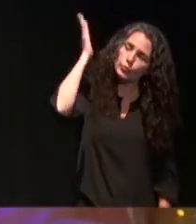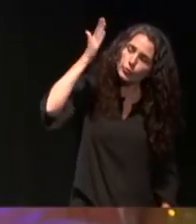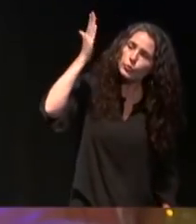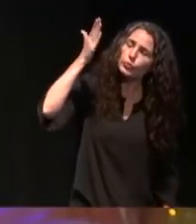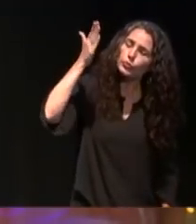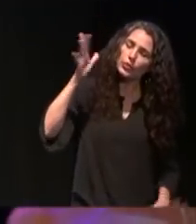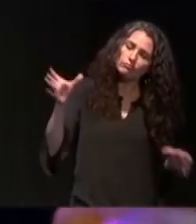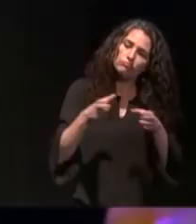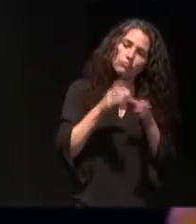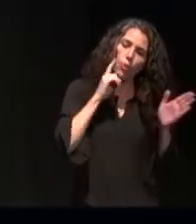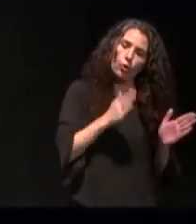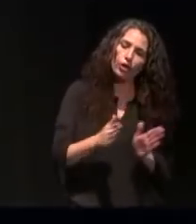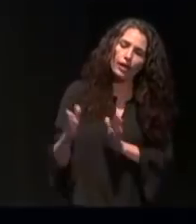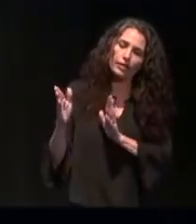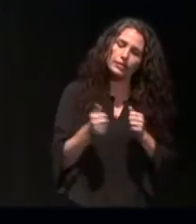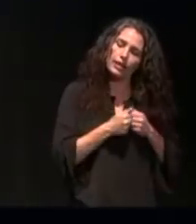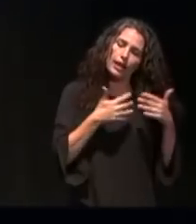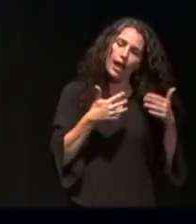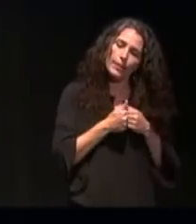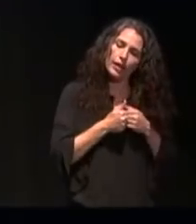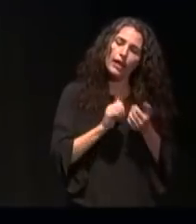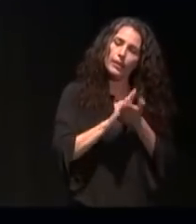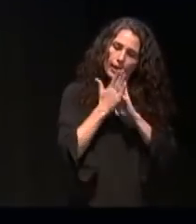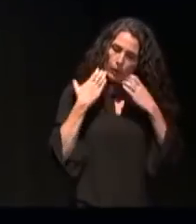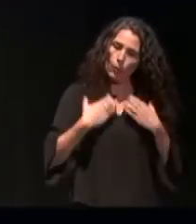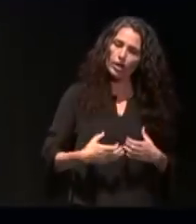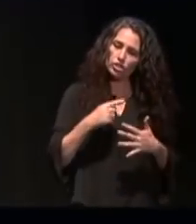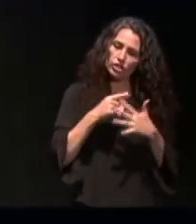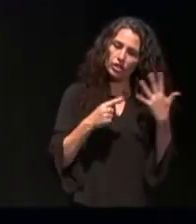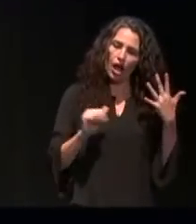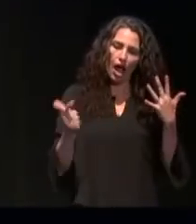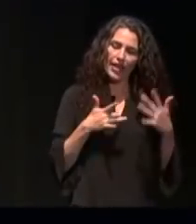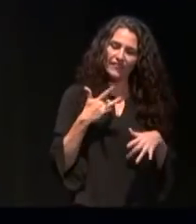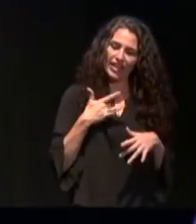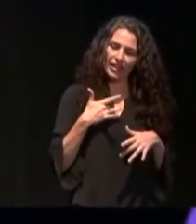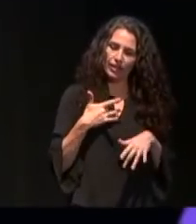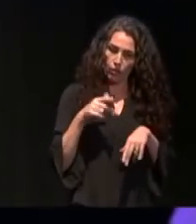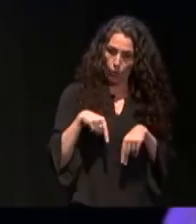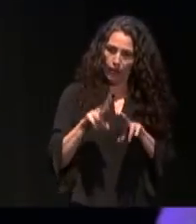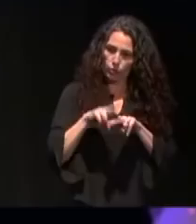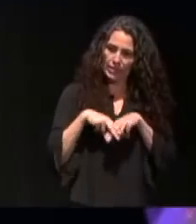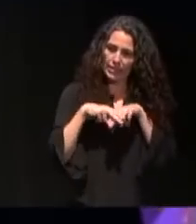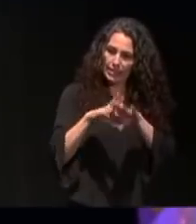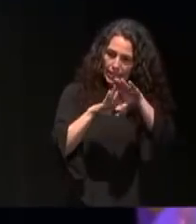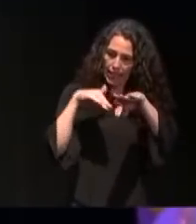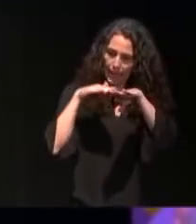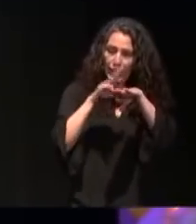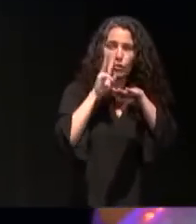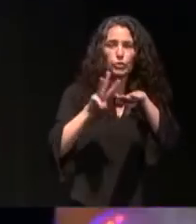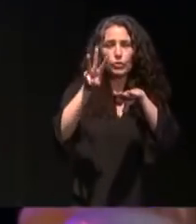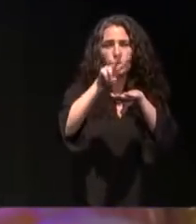put Agape together and began to be a practitioner, that same feeling that I had at the beach, looking at